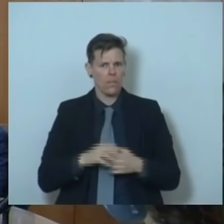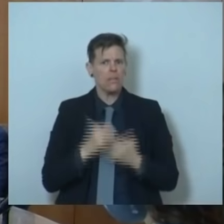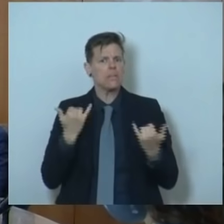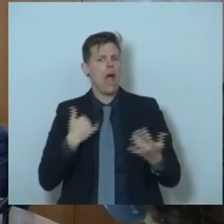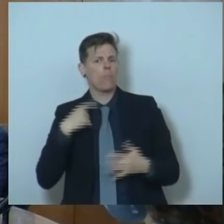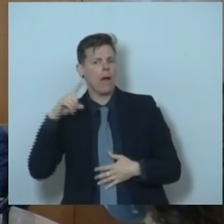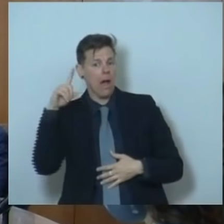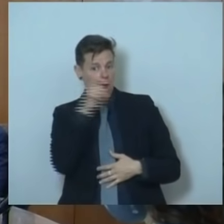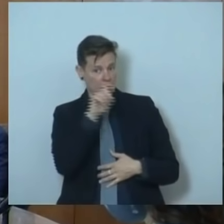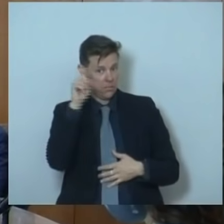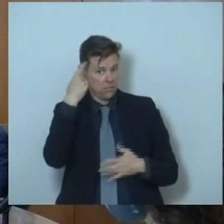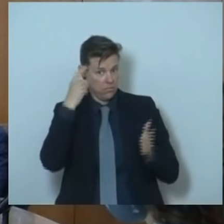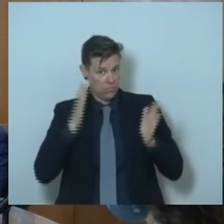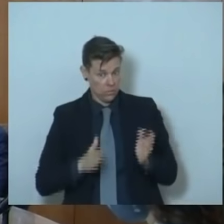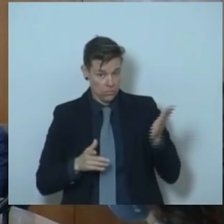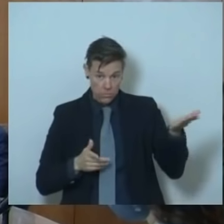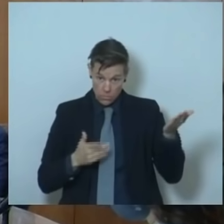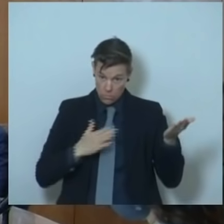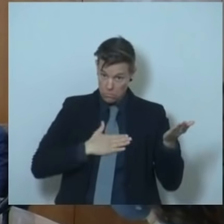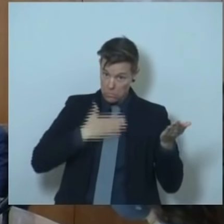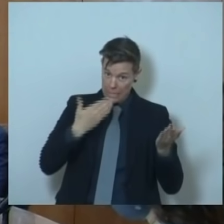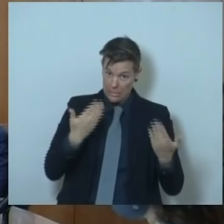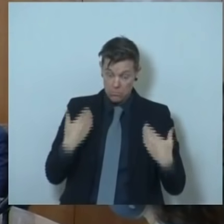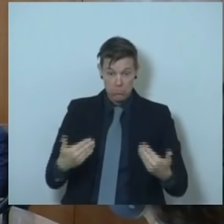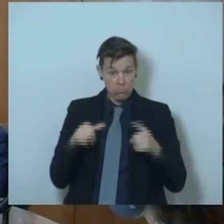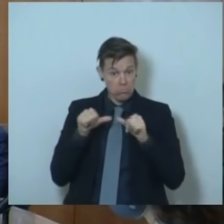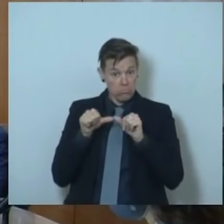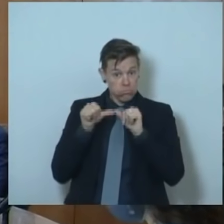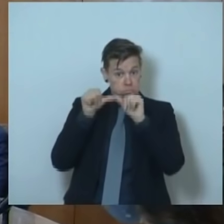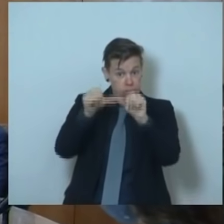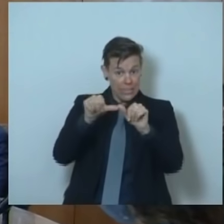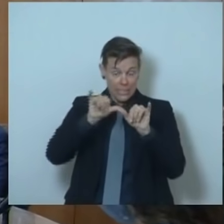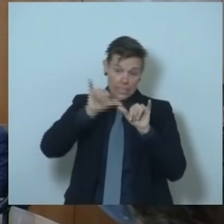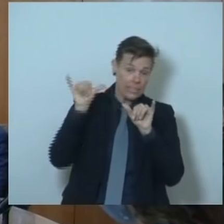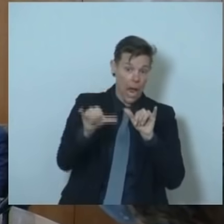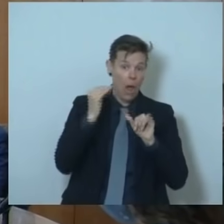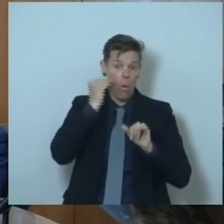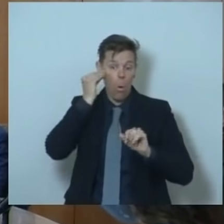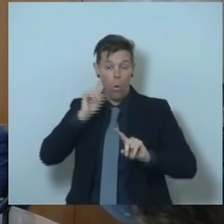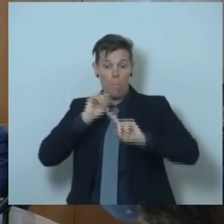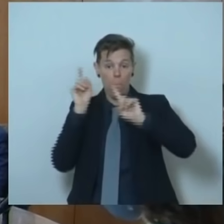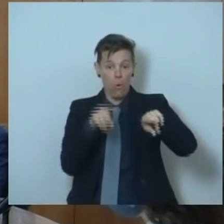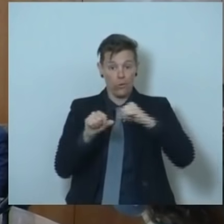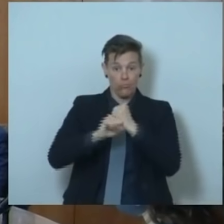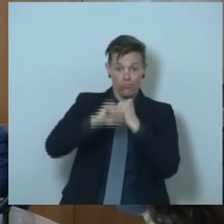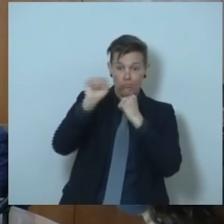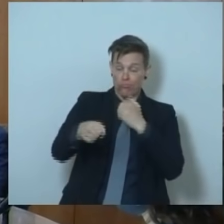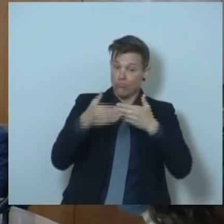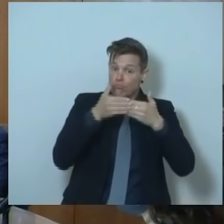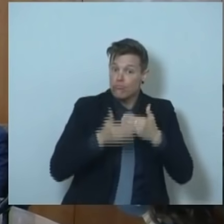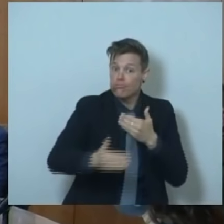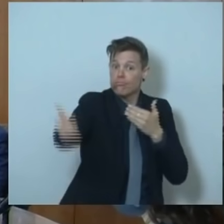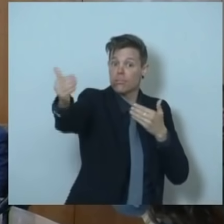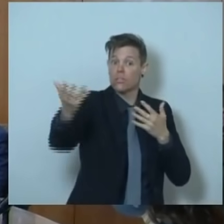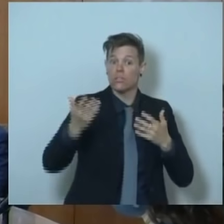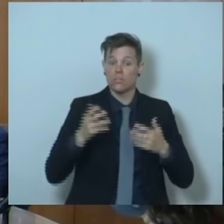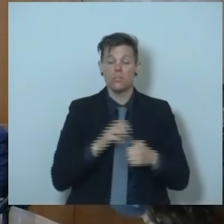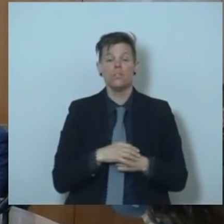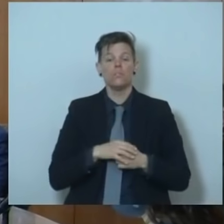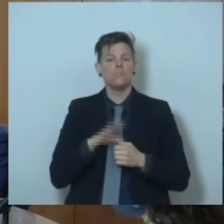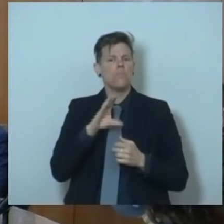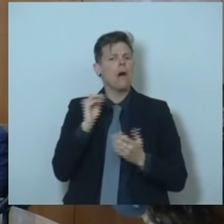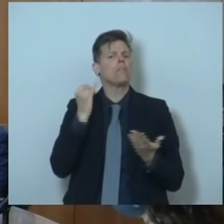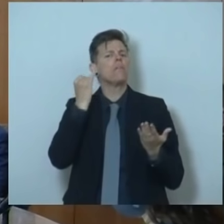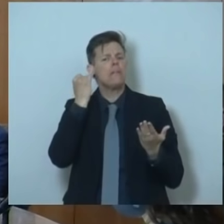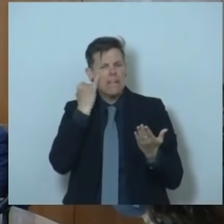the stay-at-home order past the 15th, and with that, potentially dealing with the backlash if you choose to keep that